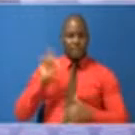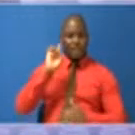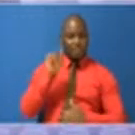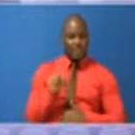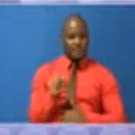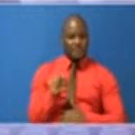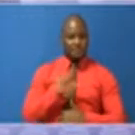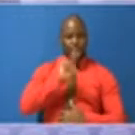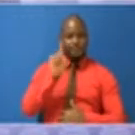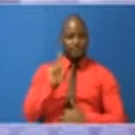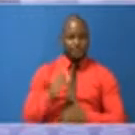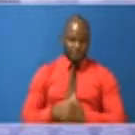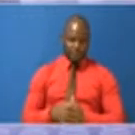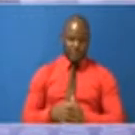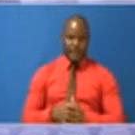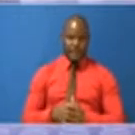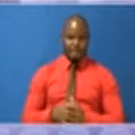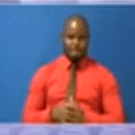nairobi